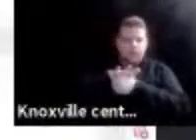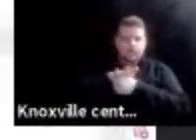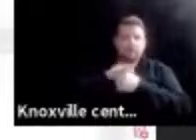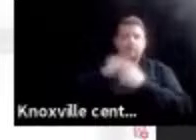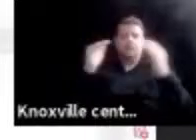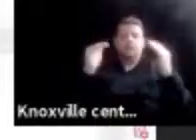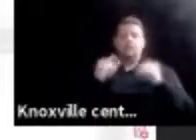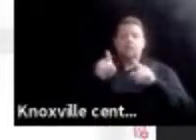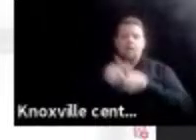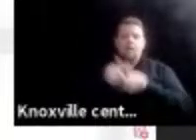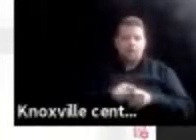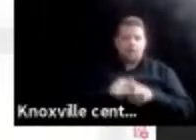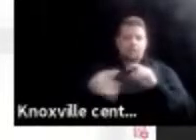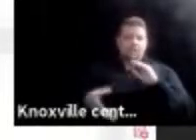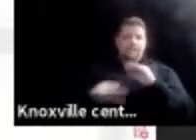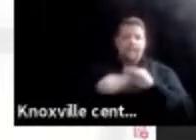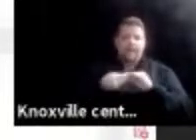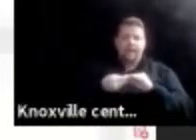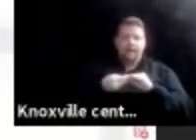also added,